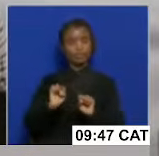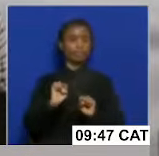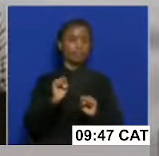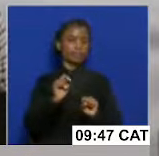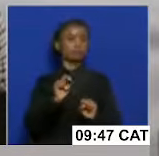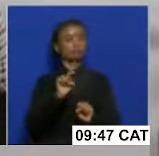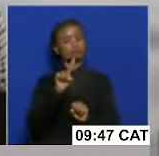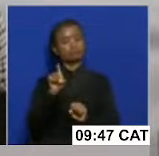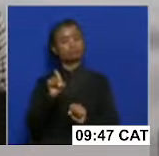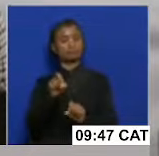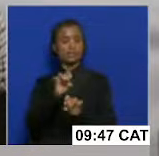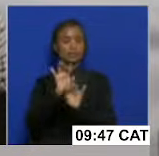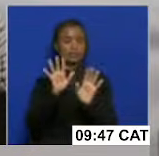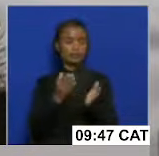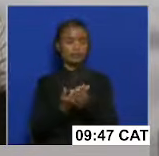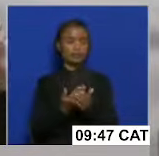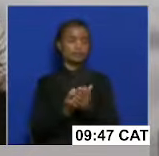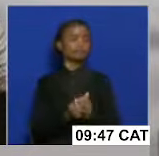Witness K,